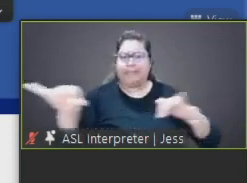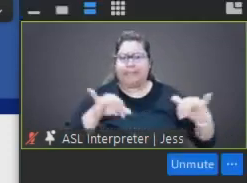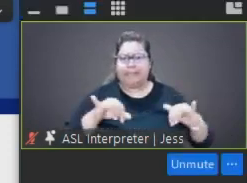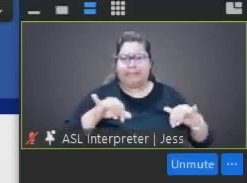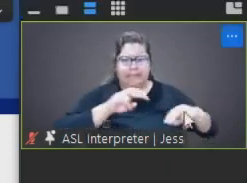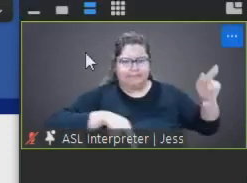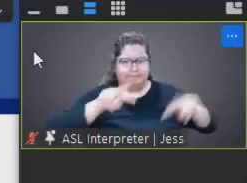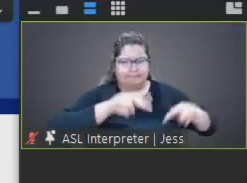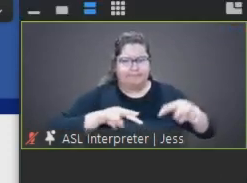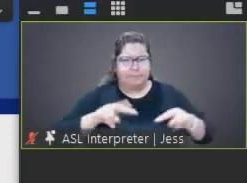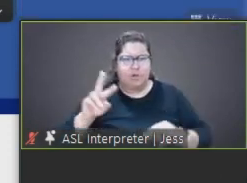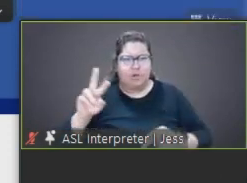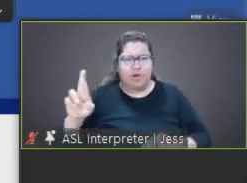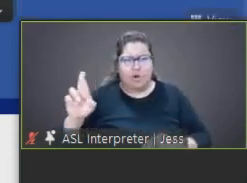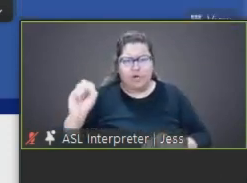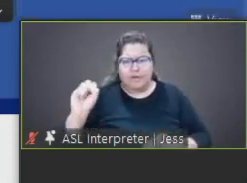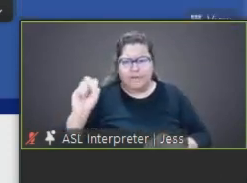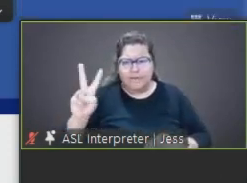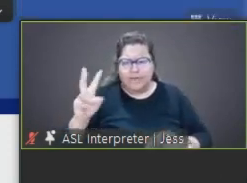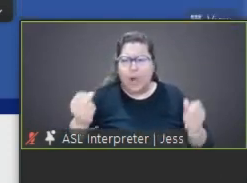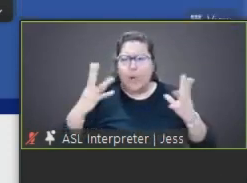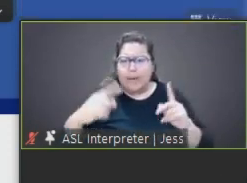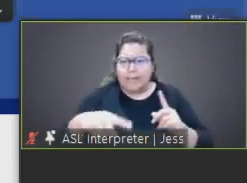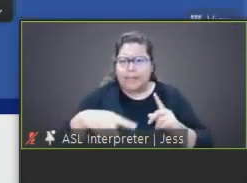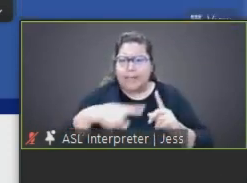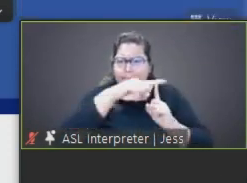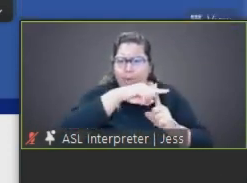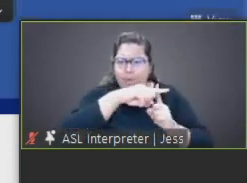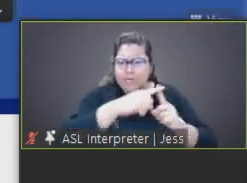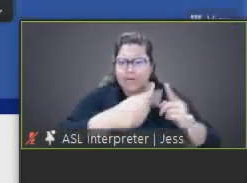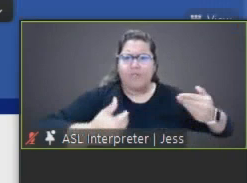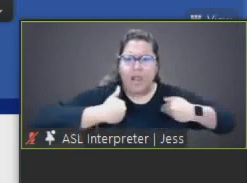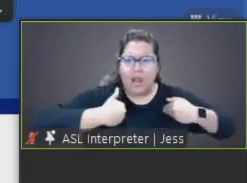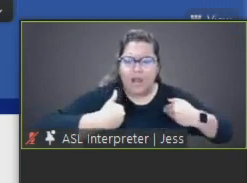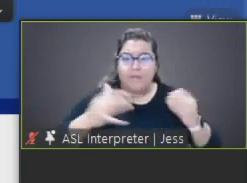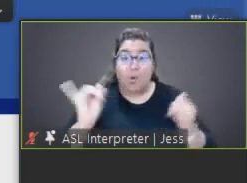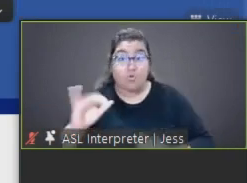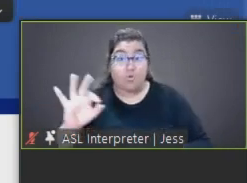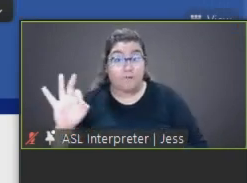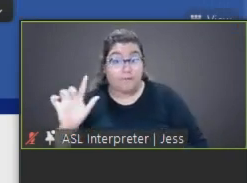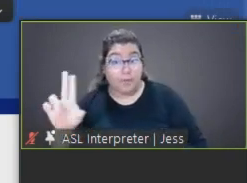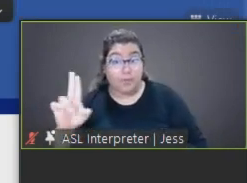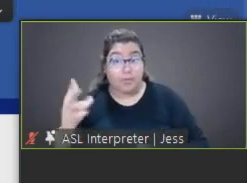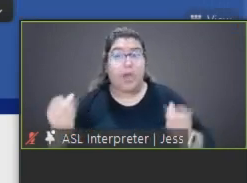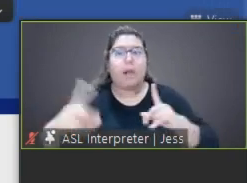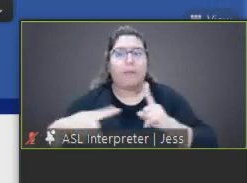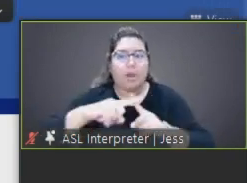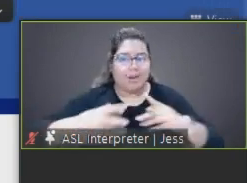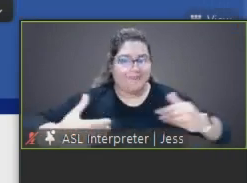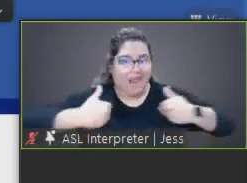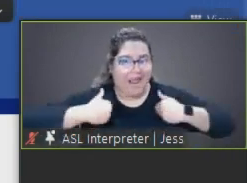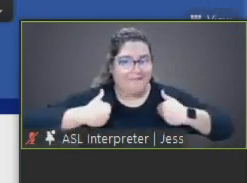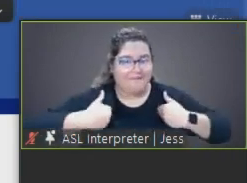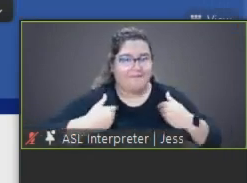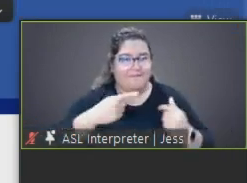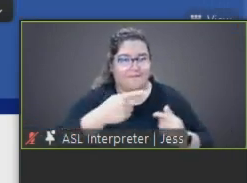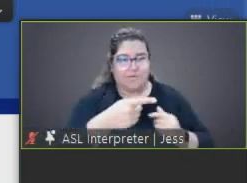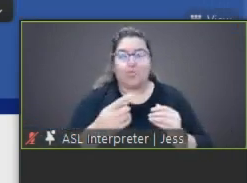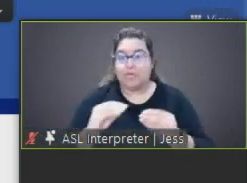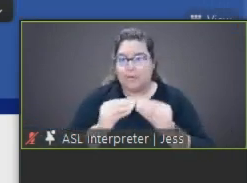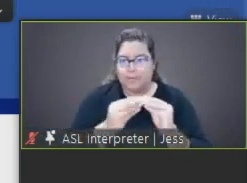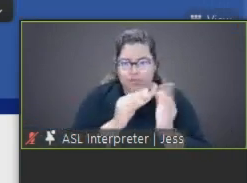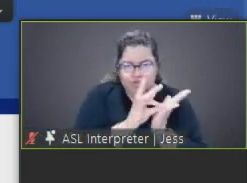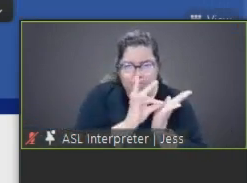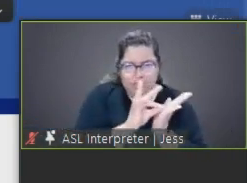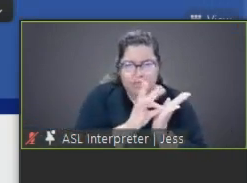for RSV and also for influenza. So this is the data showing you the RSV positivity value. You'll see that since the beginning of October, we've seen